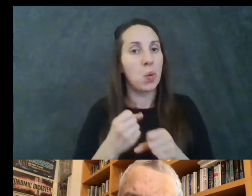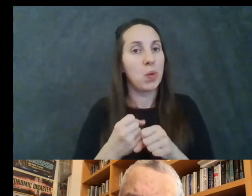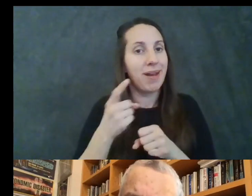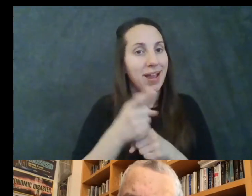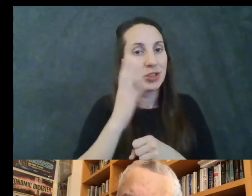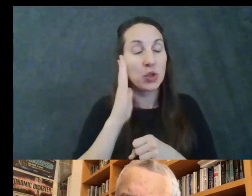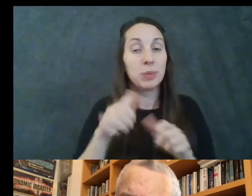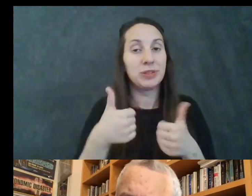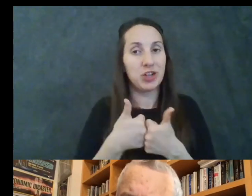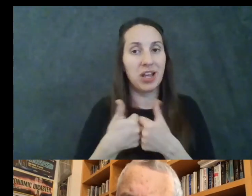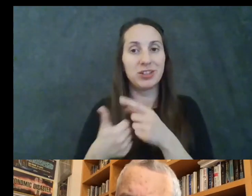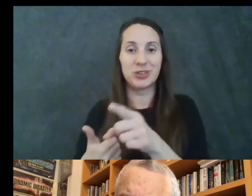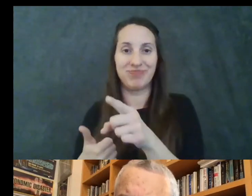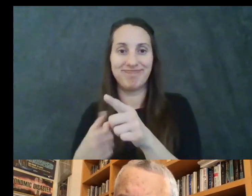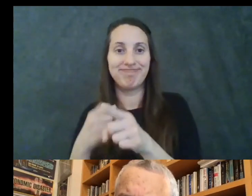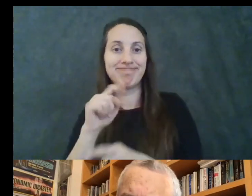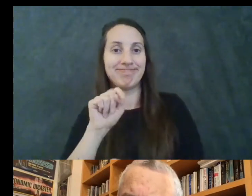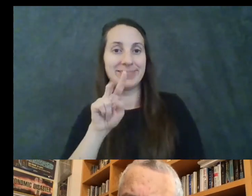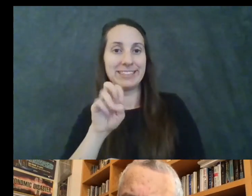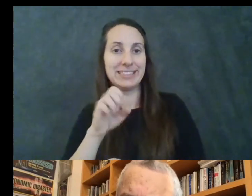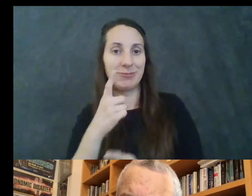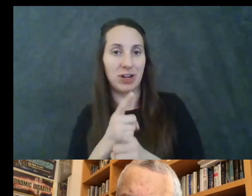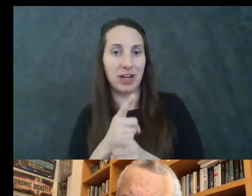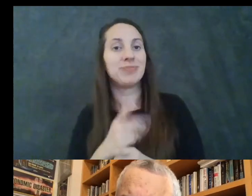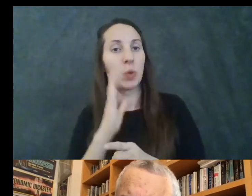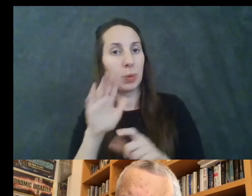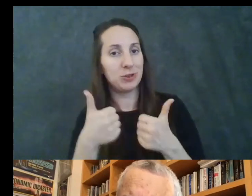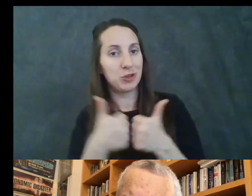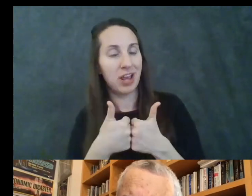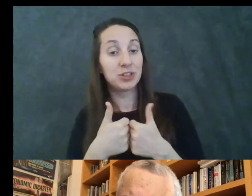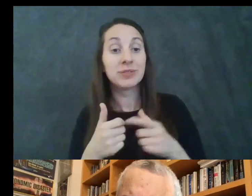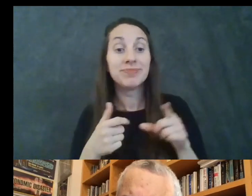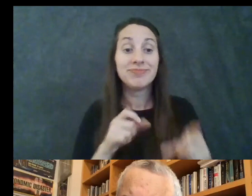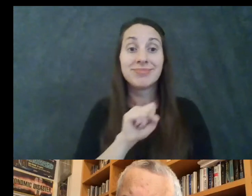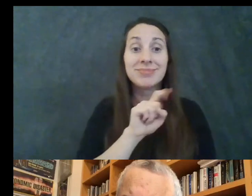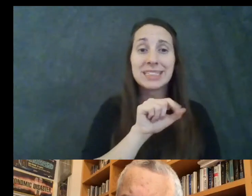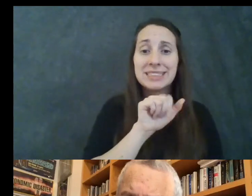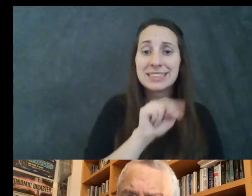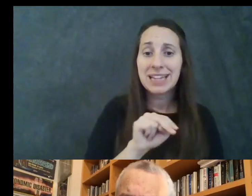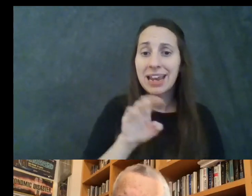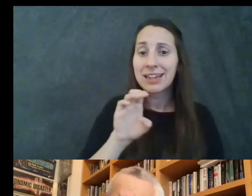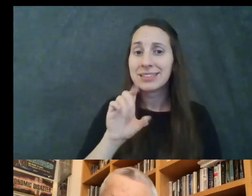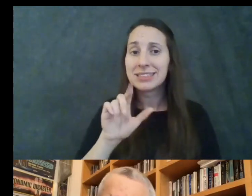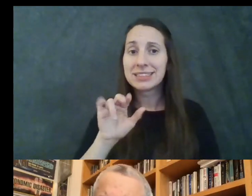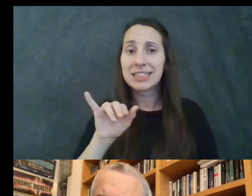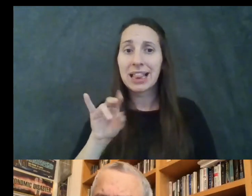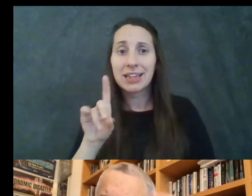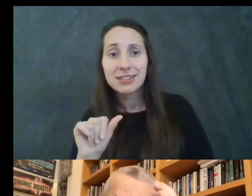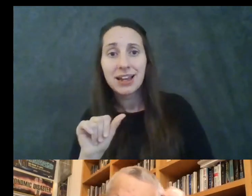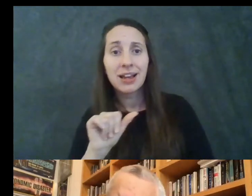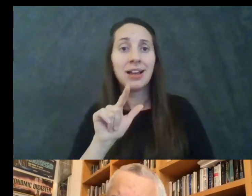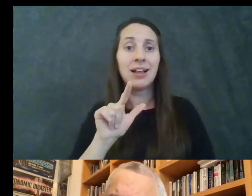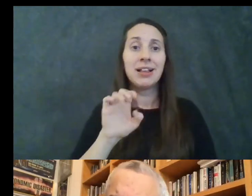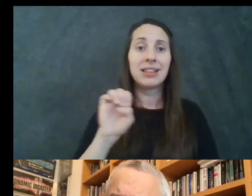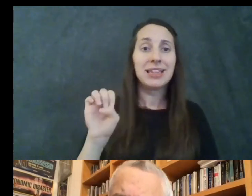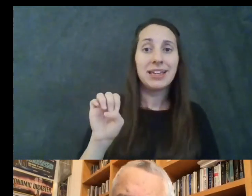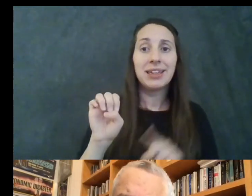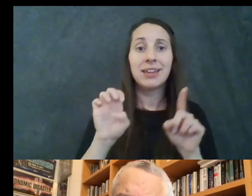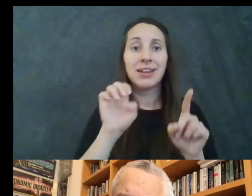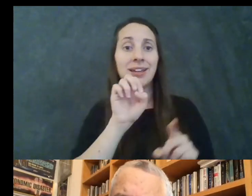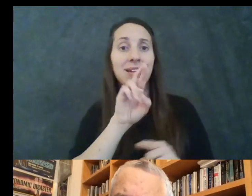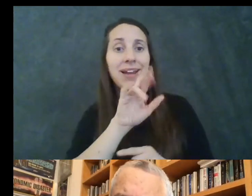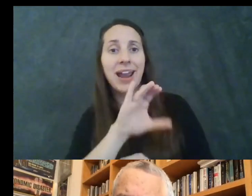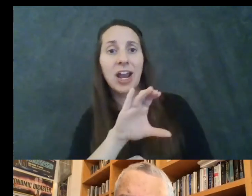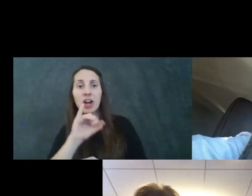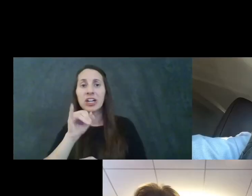in the coming year. So Linda, Stan, Kurt, Lee, plus Eric and Jennifer and Philip,